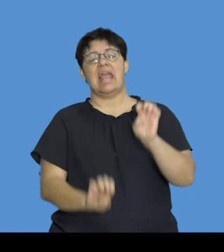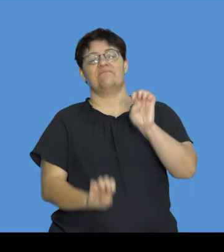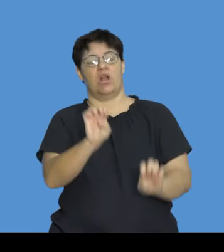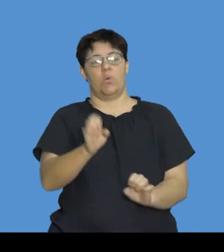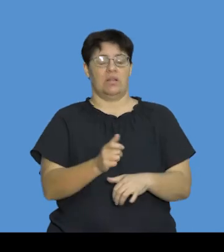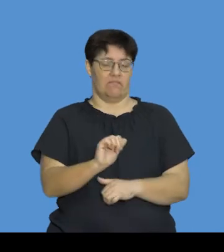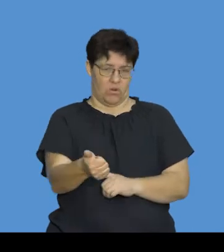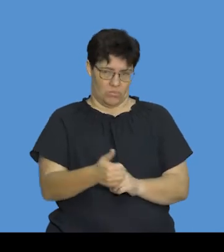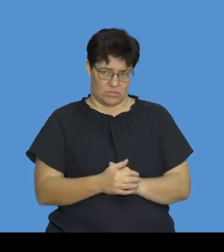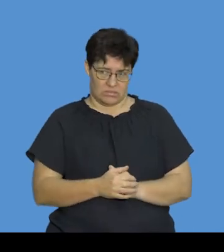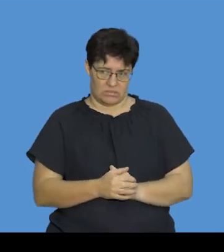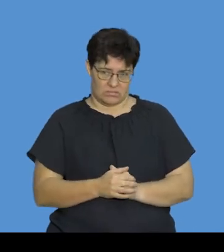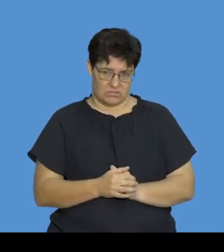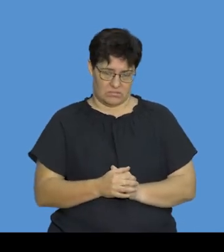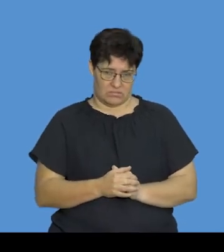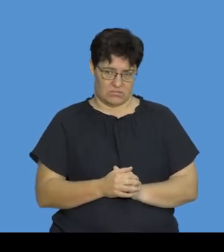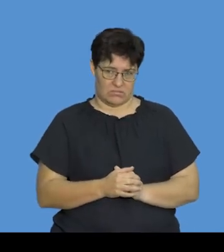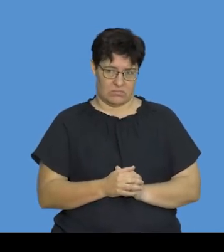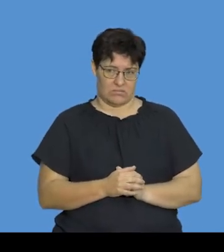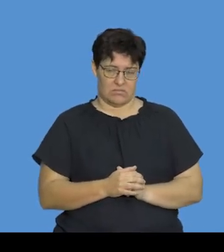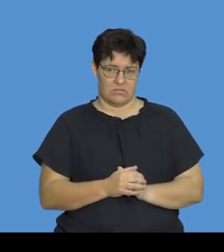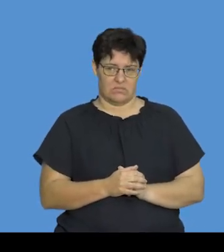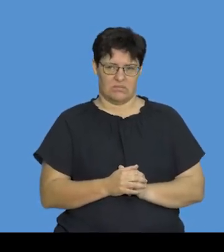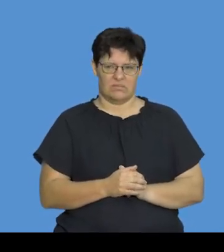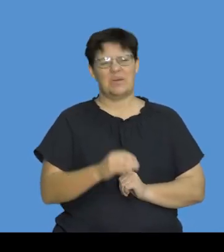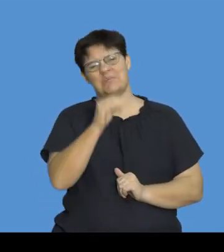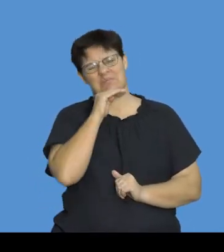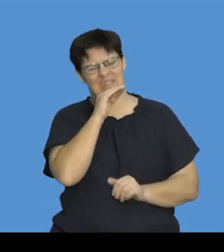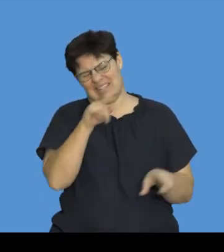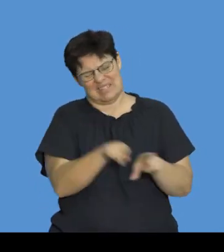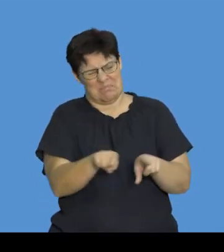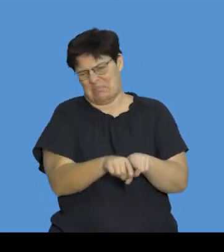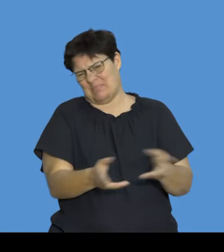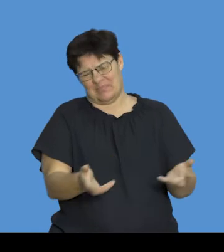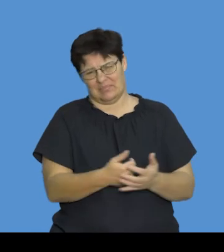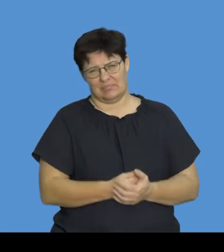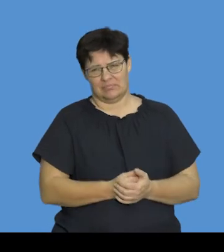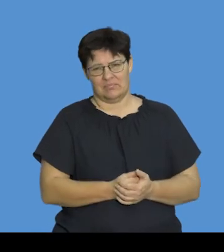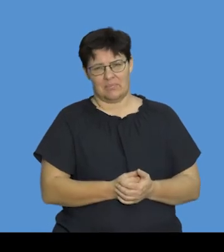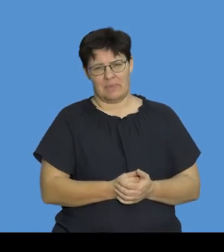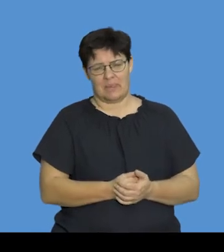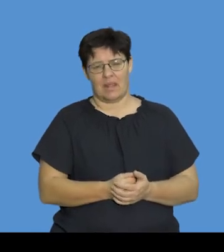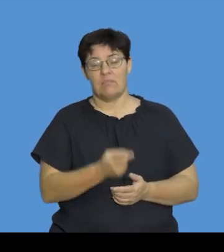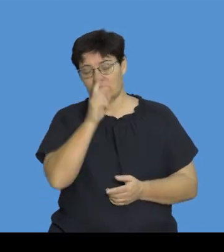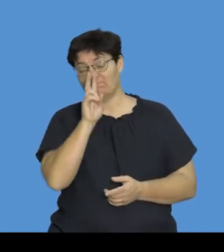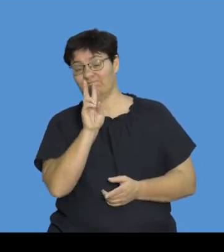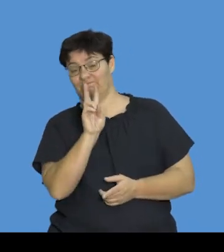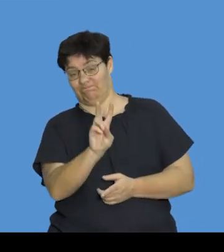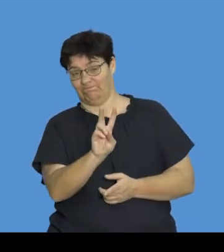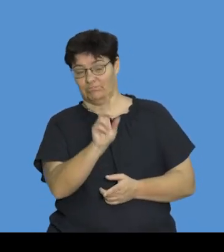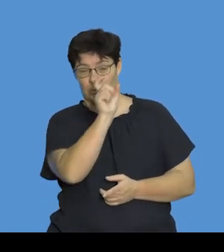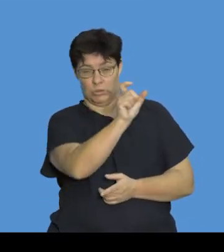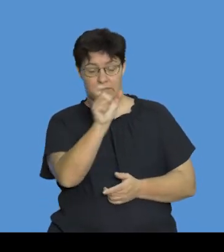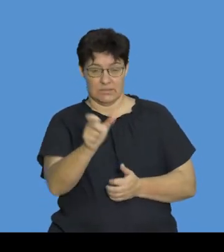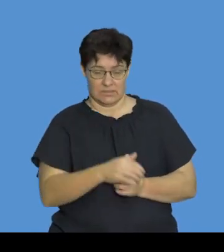the following, evaluate the following, which really means one and the same thing. So you just need to look out for those words,